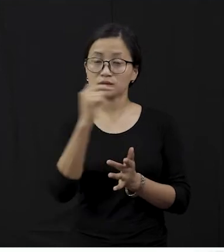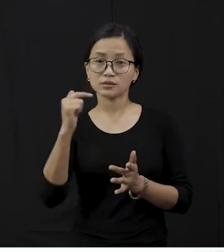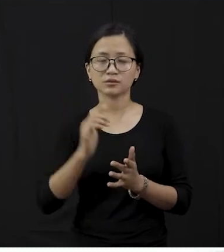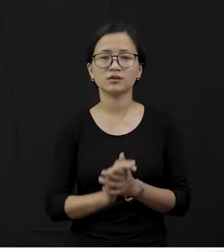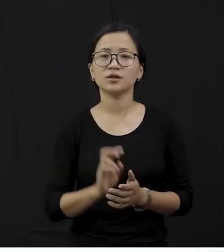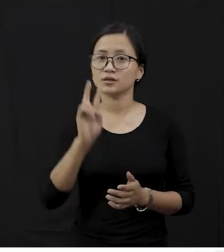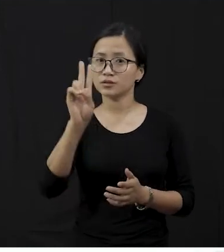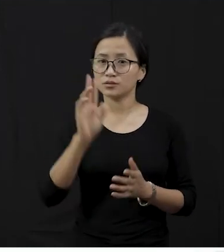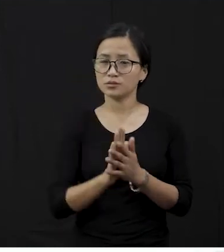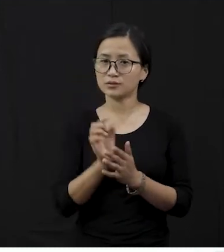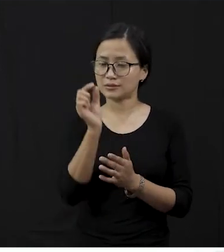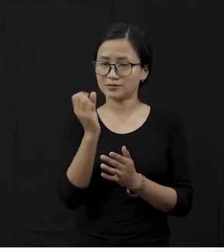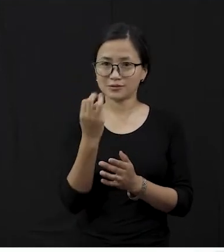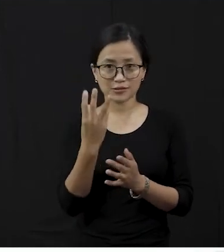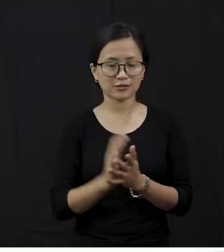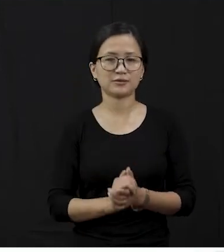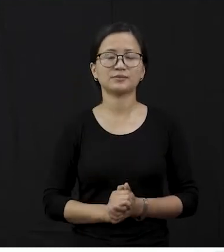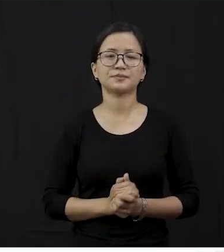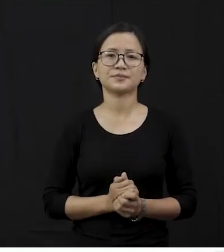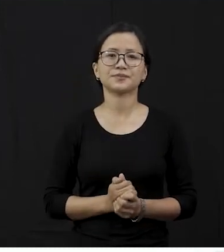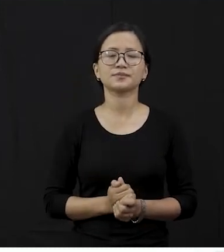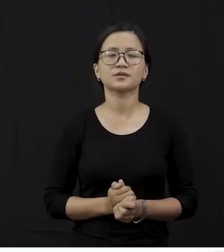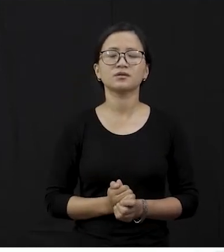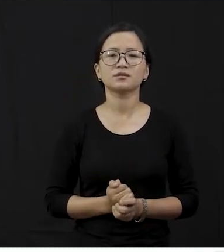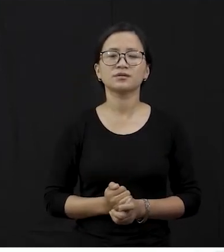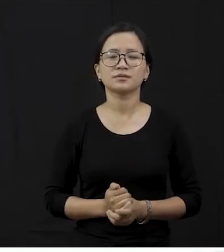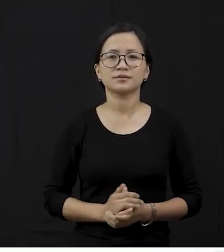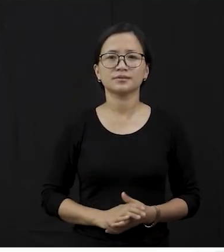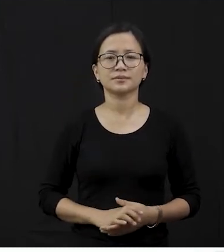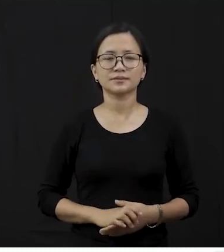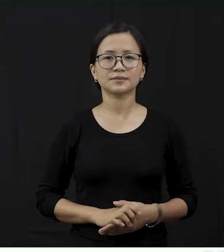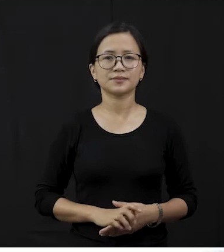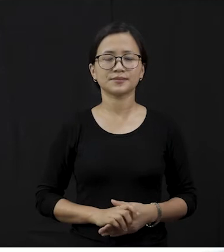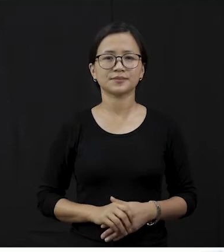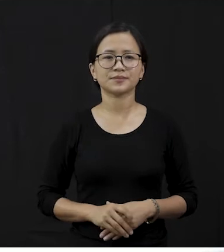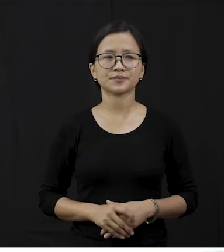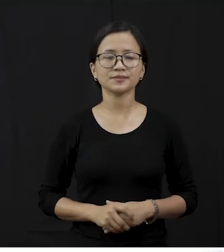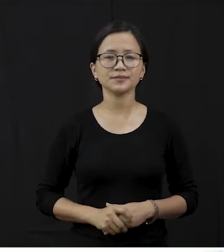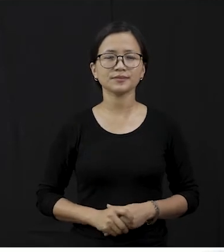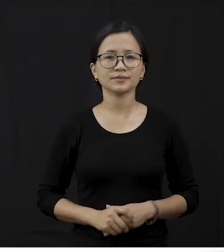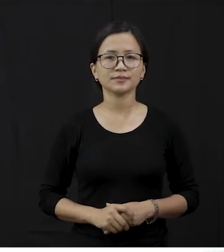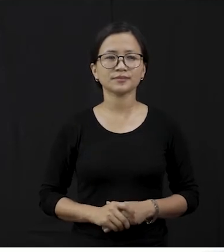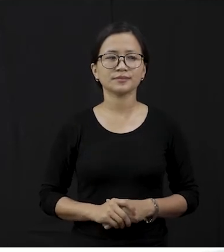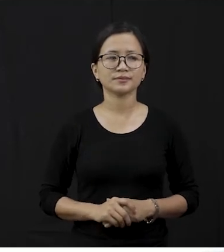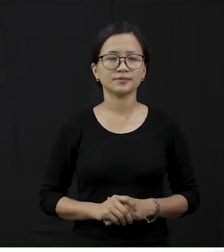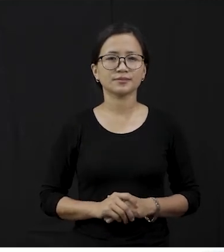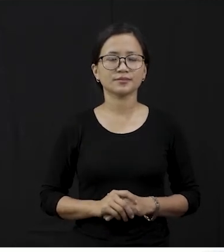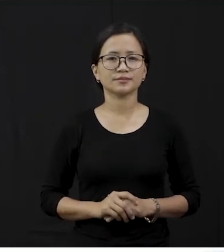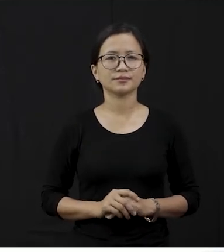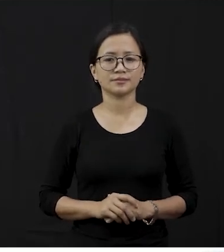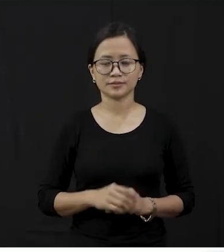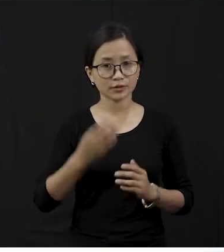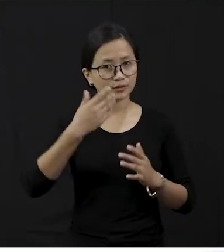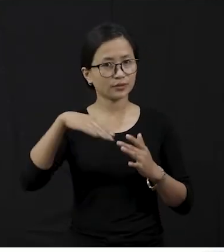subtract two-digit numbers. How to subtract two-digit numbers. Then, we are